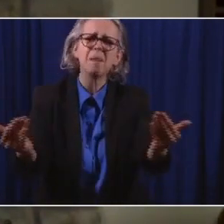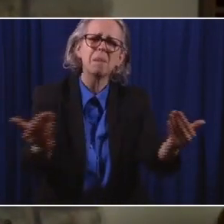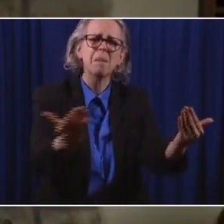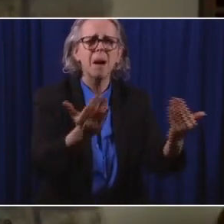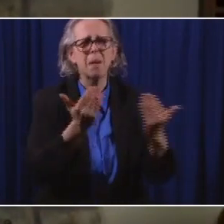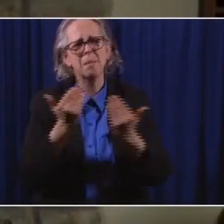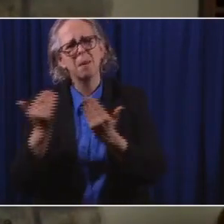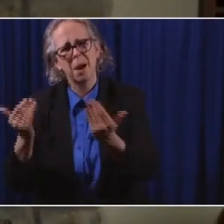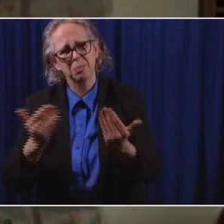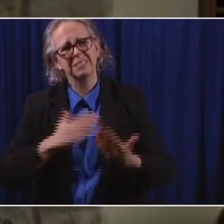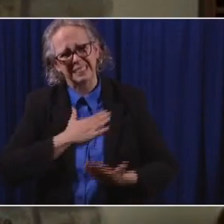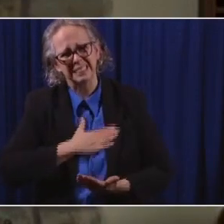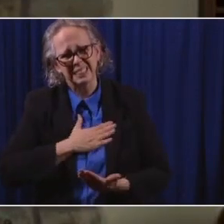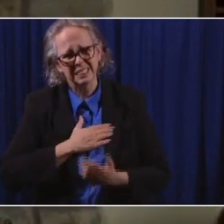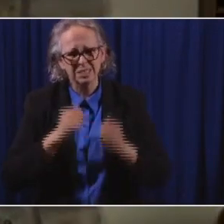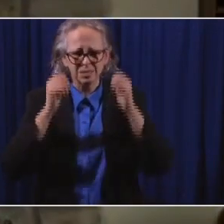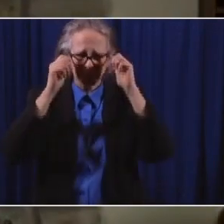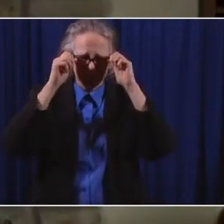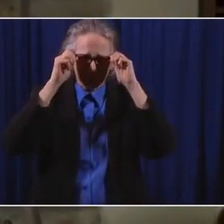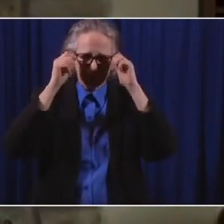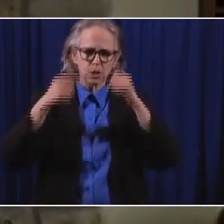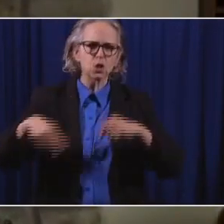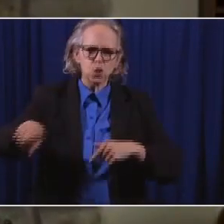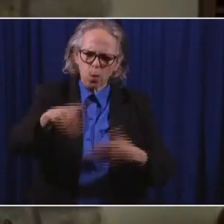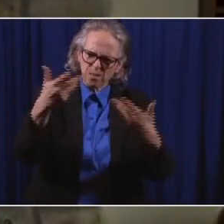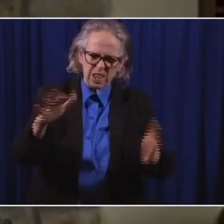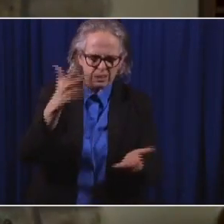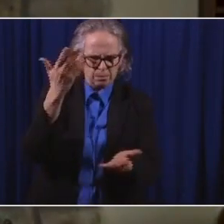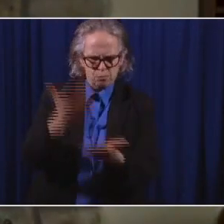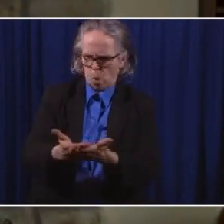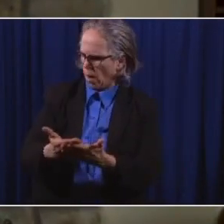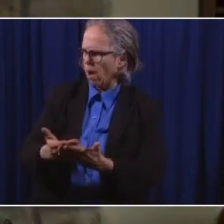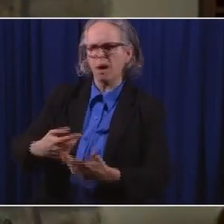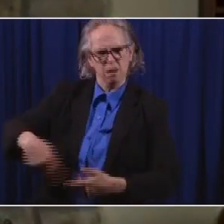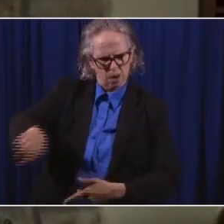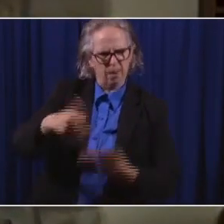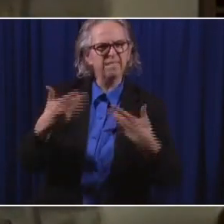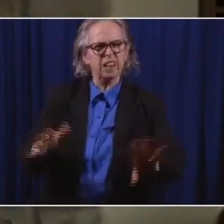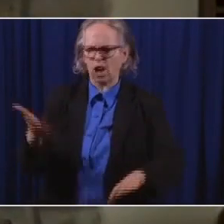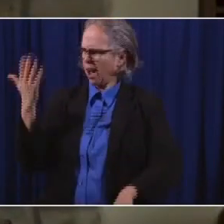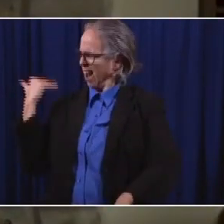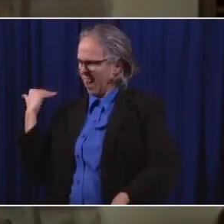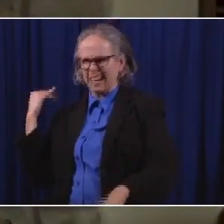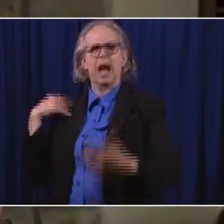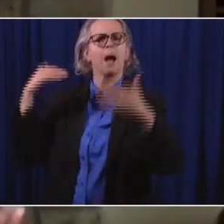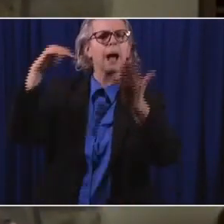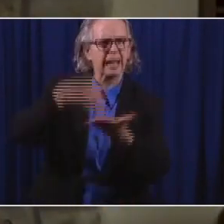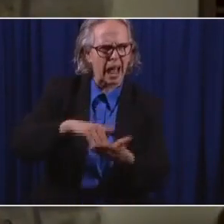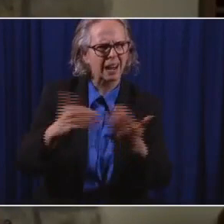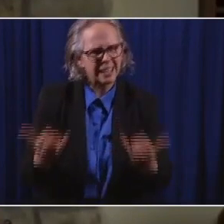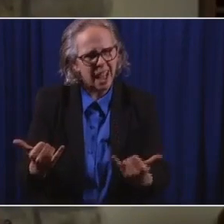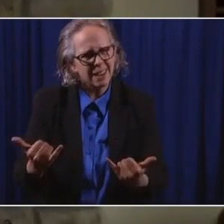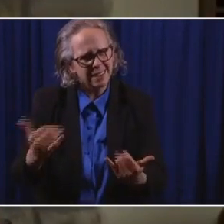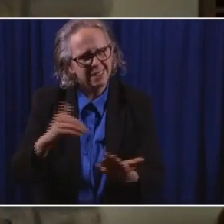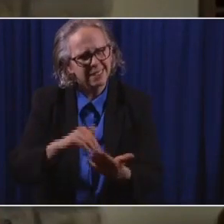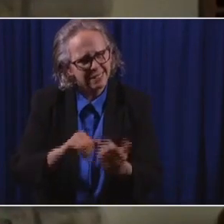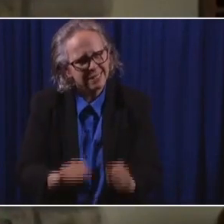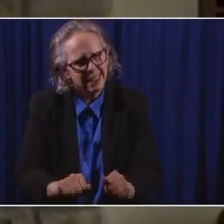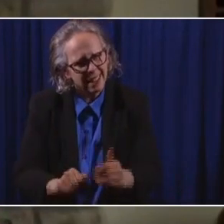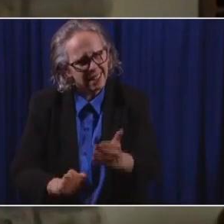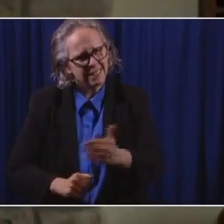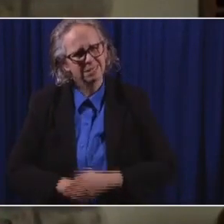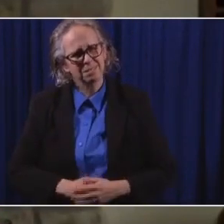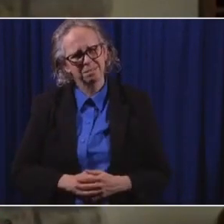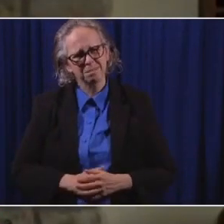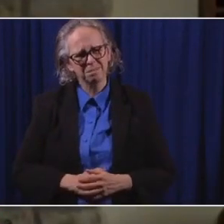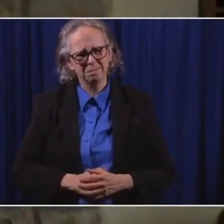can do it before. We don't have the ability to have a mask police everywhere, and